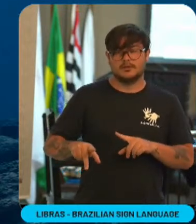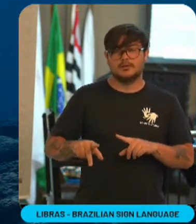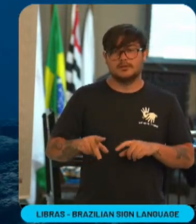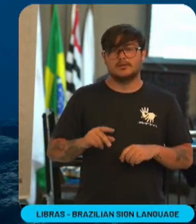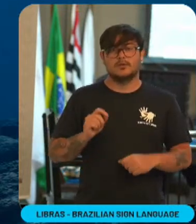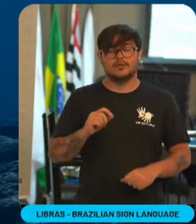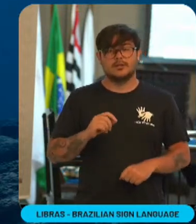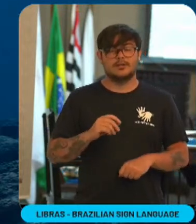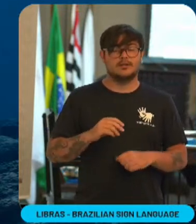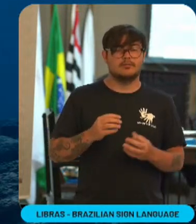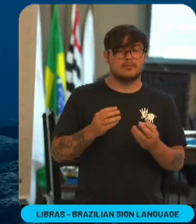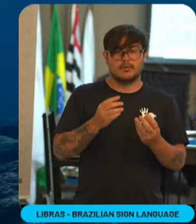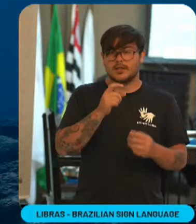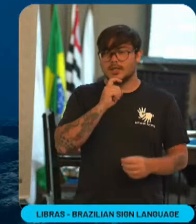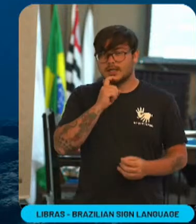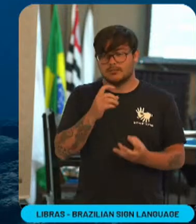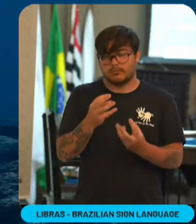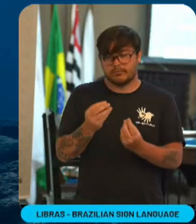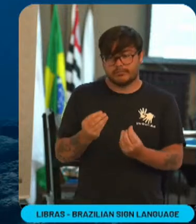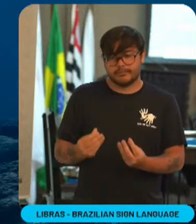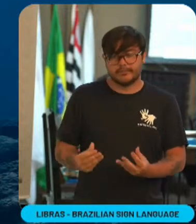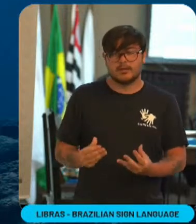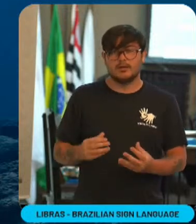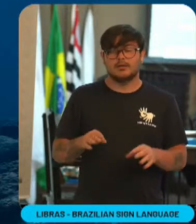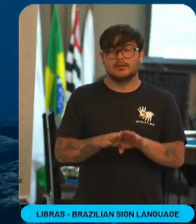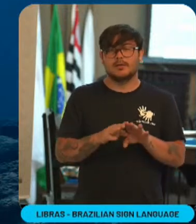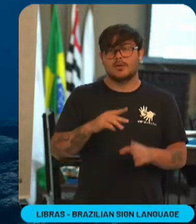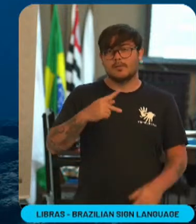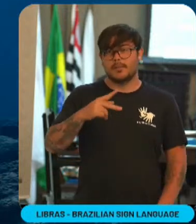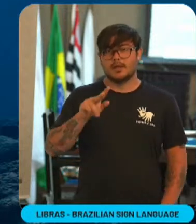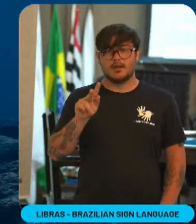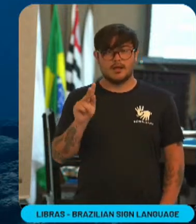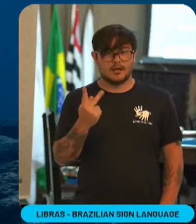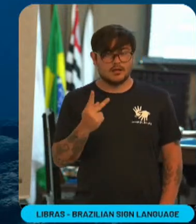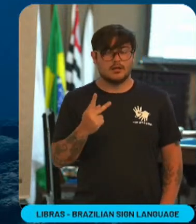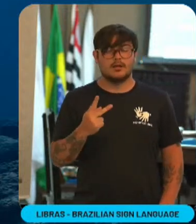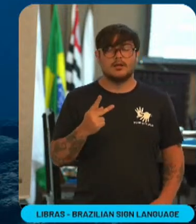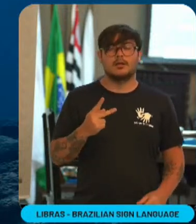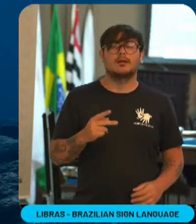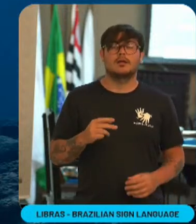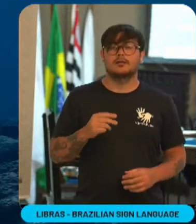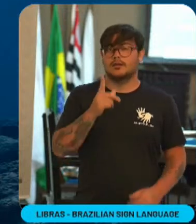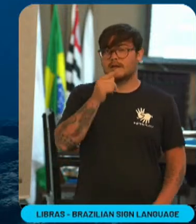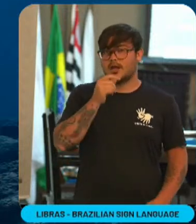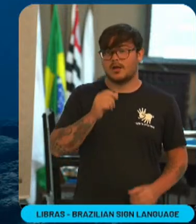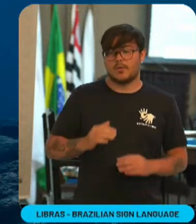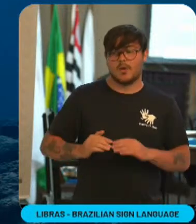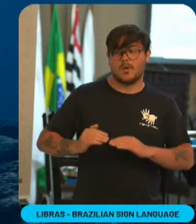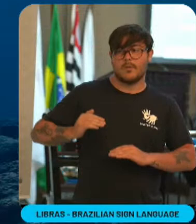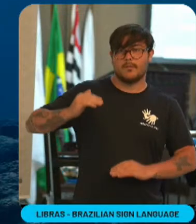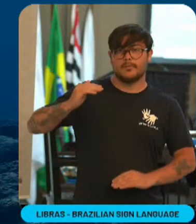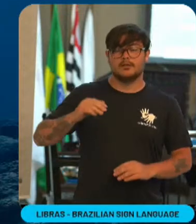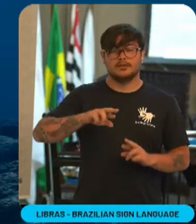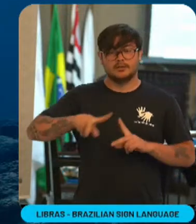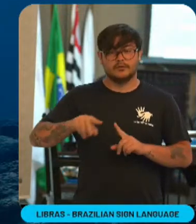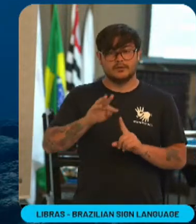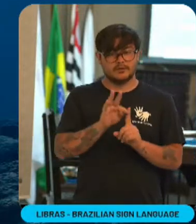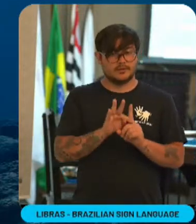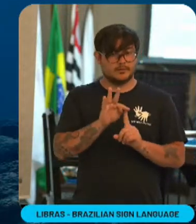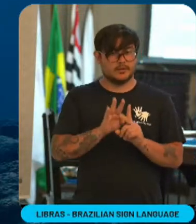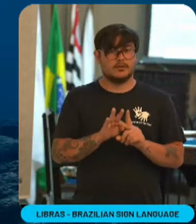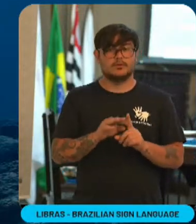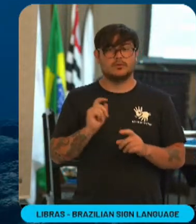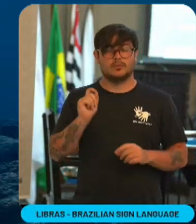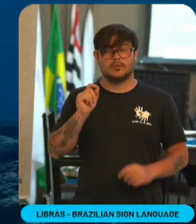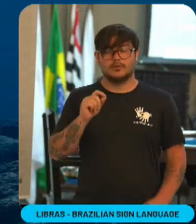in fisheries, the thawing of the ice caps in the poles,